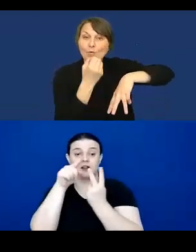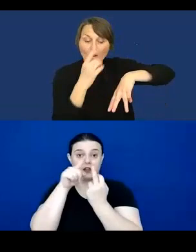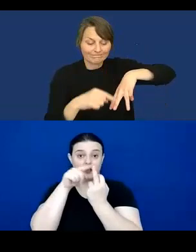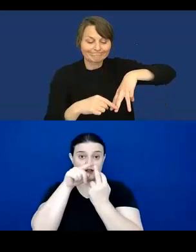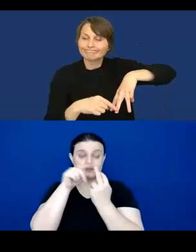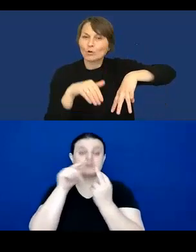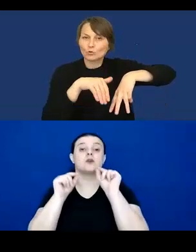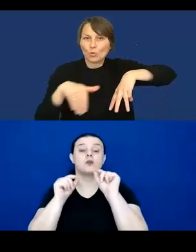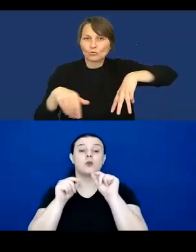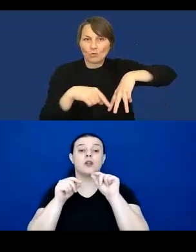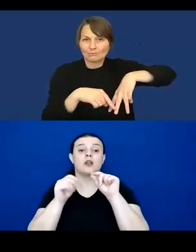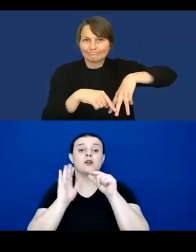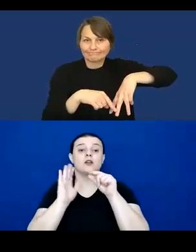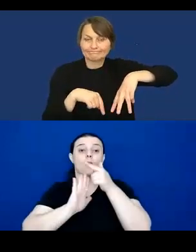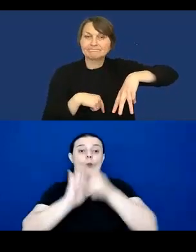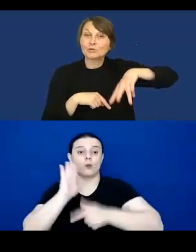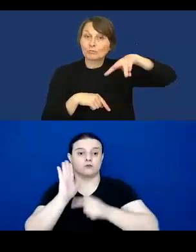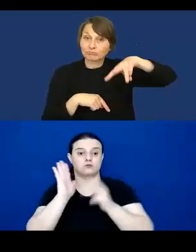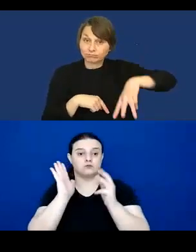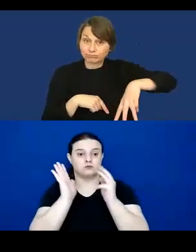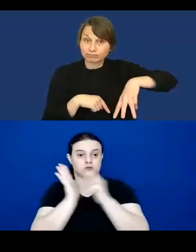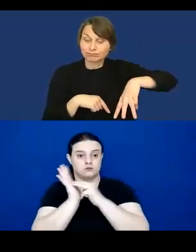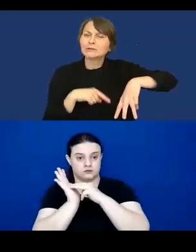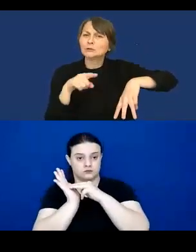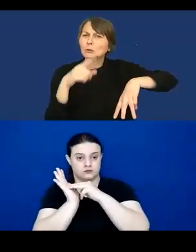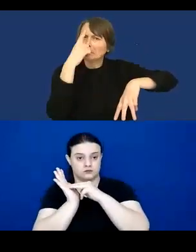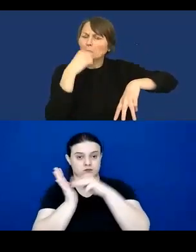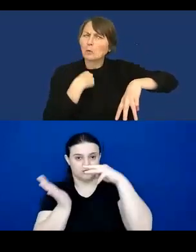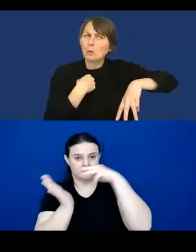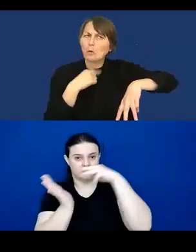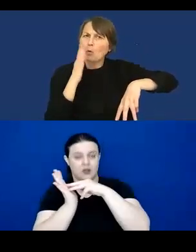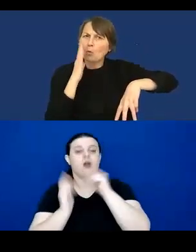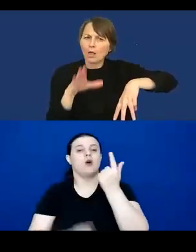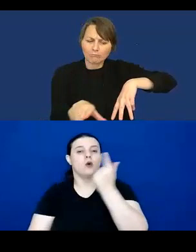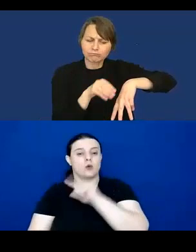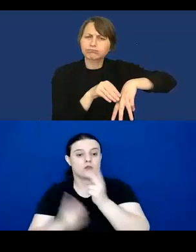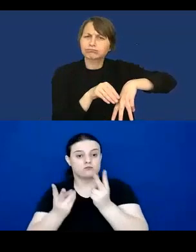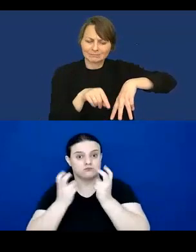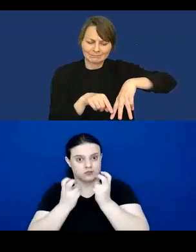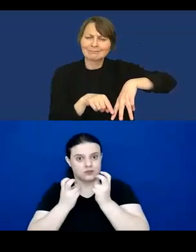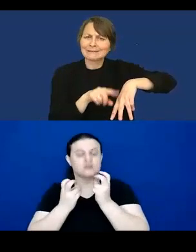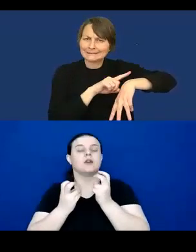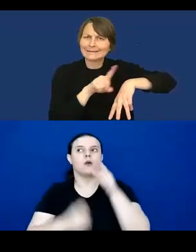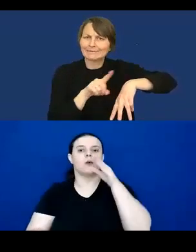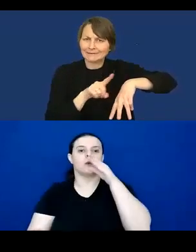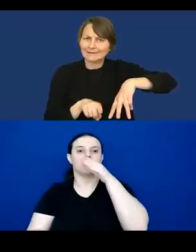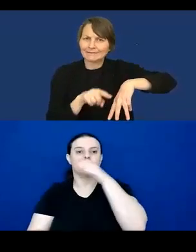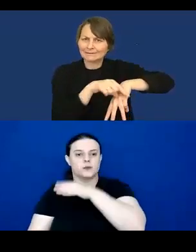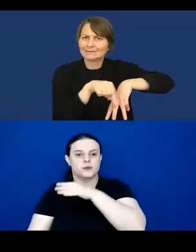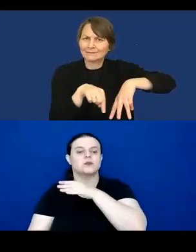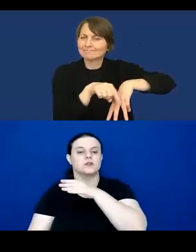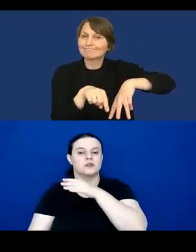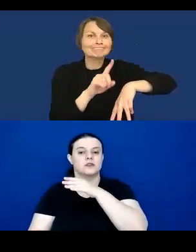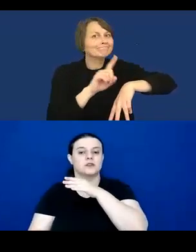one, and well, you would expect that you perceive it as warm, neutral, warm, but that's